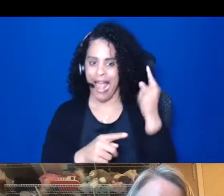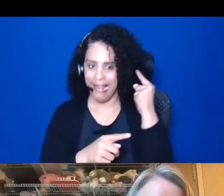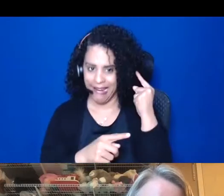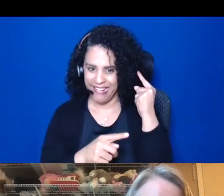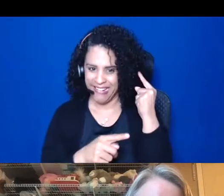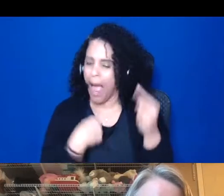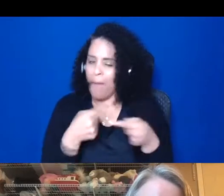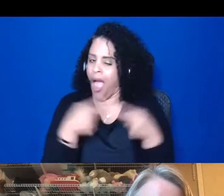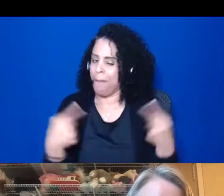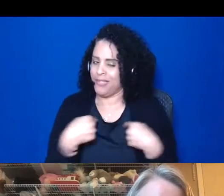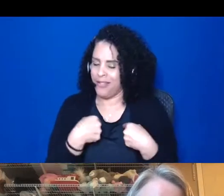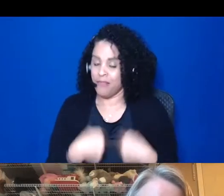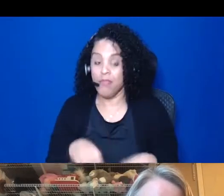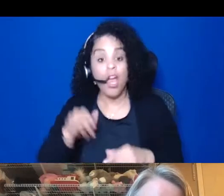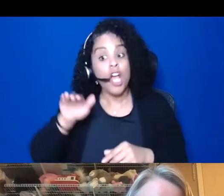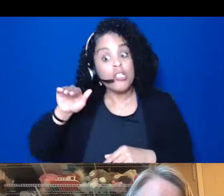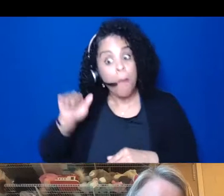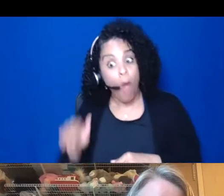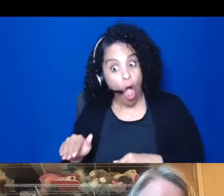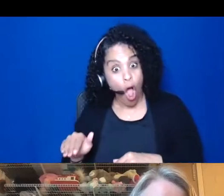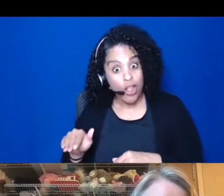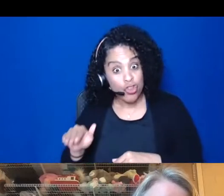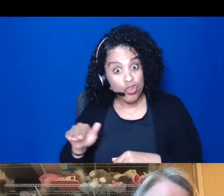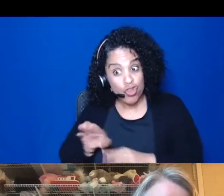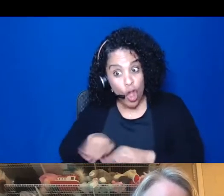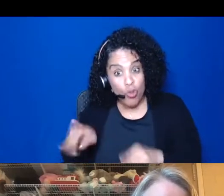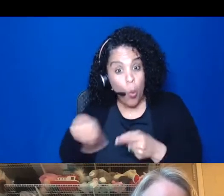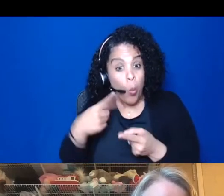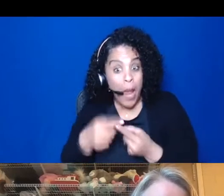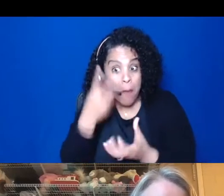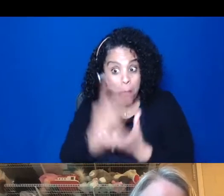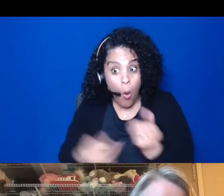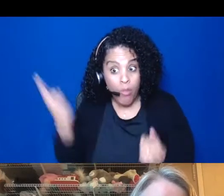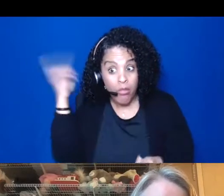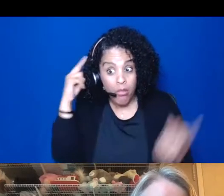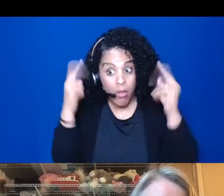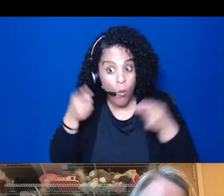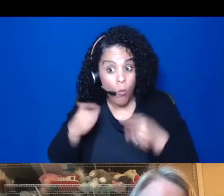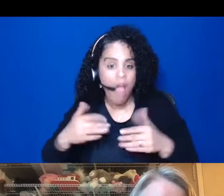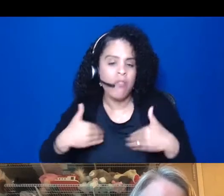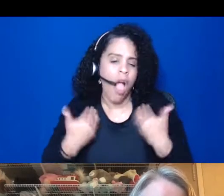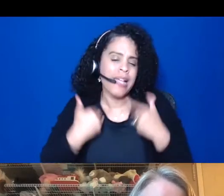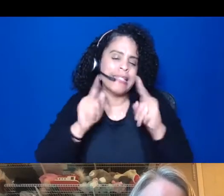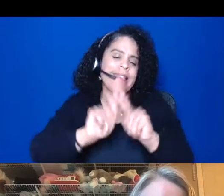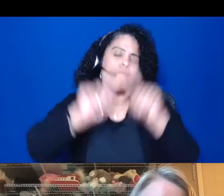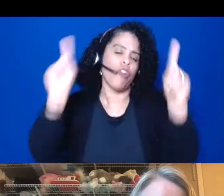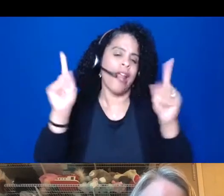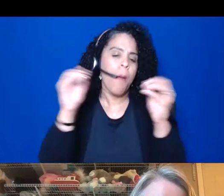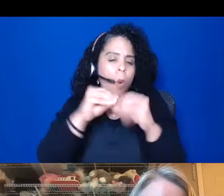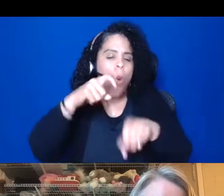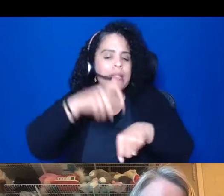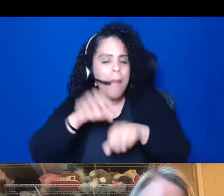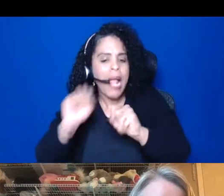With smaller children, if they get both of them when they're very young, it's different. There's a lot more time to